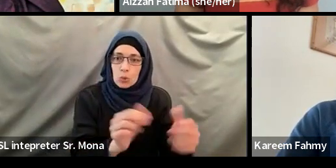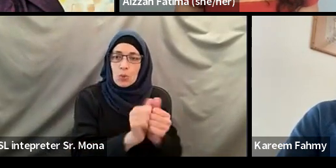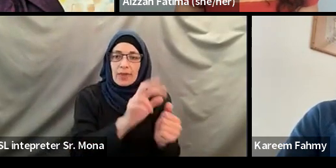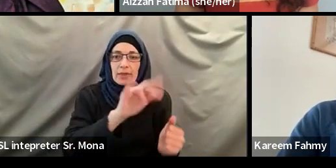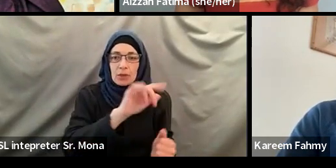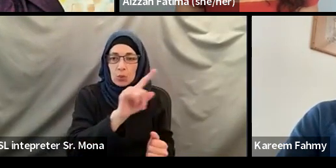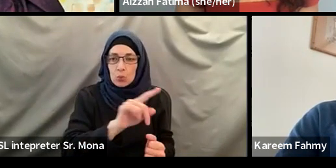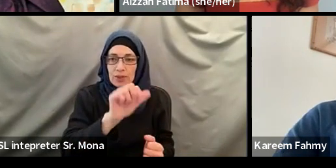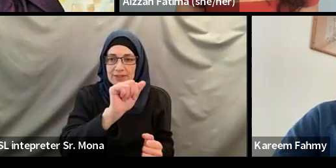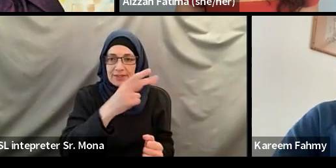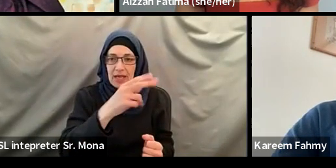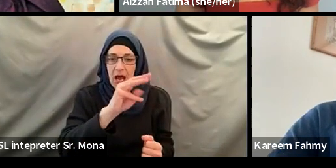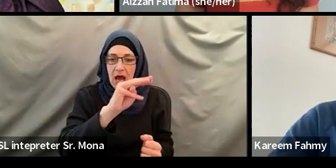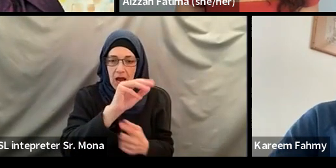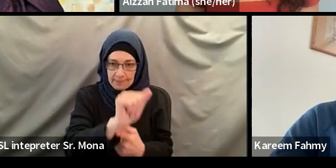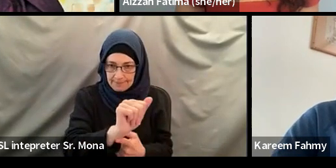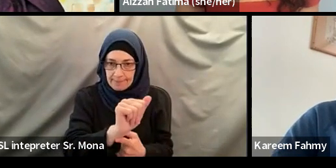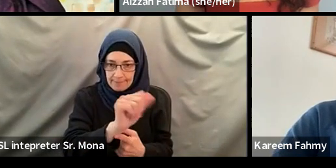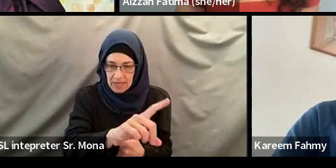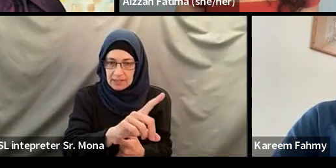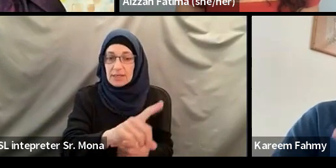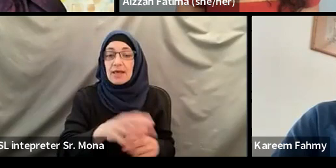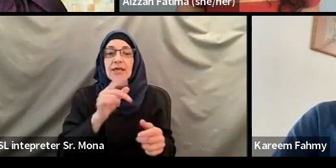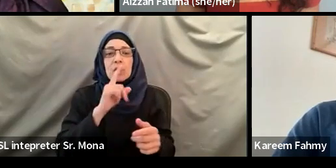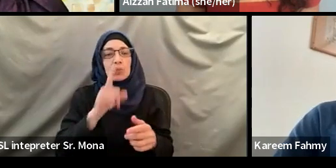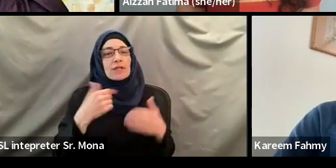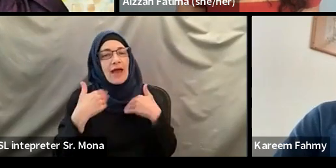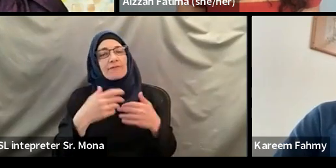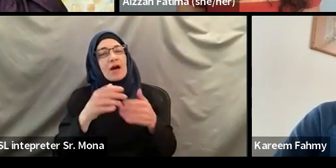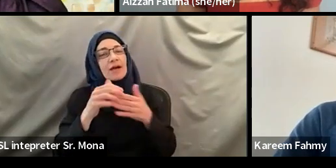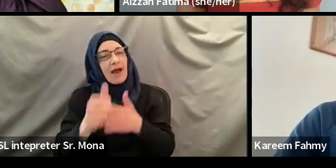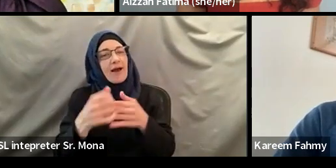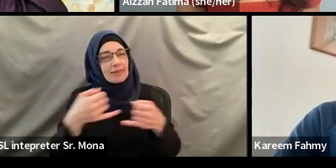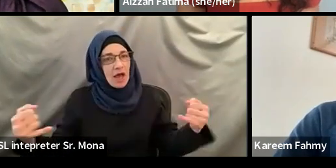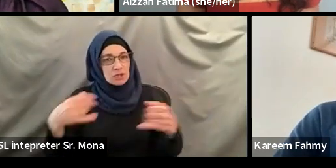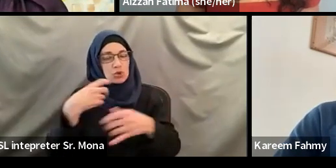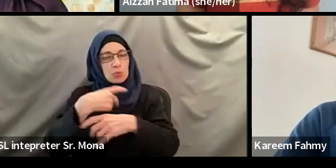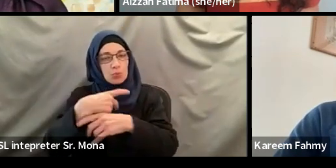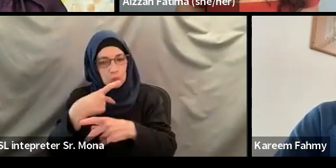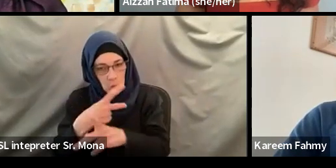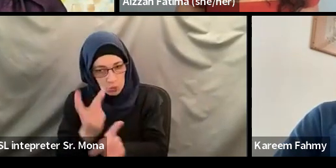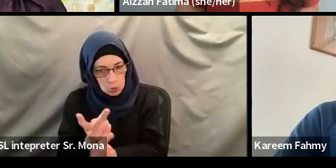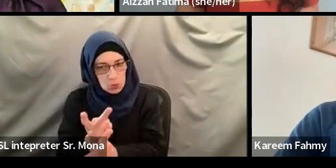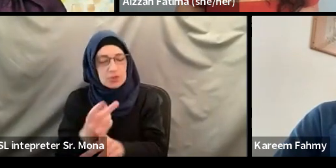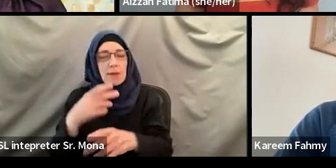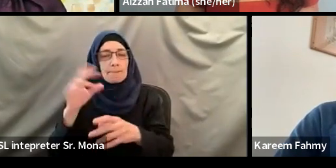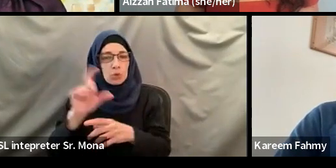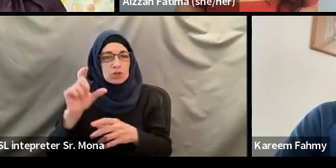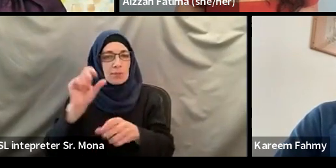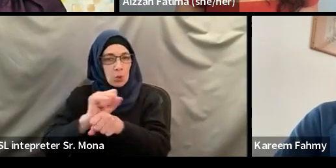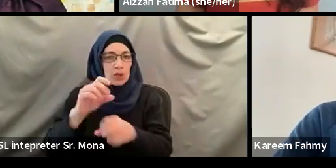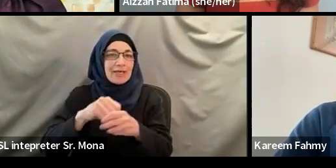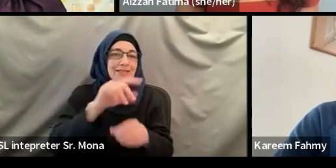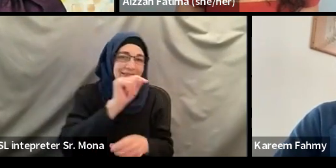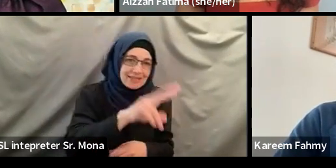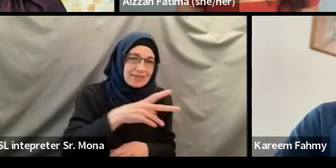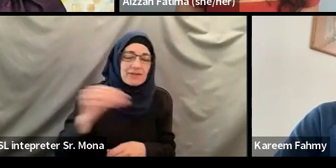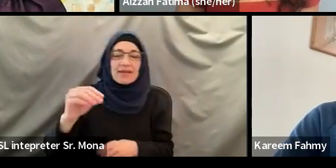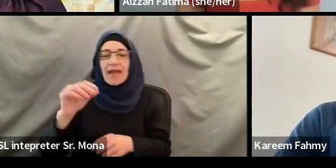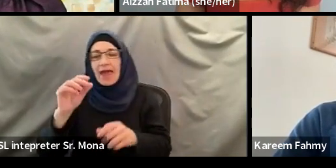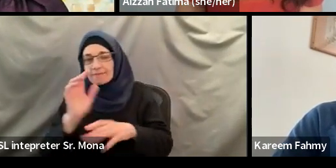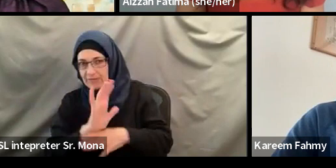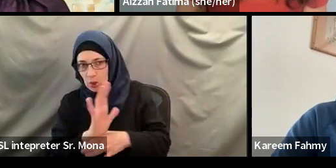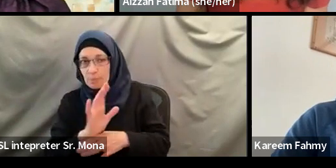gives guidelines for producing Muslim work in TV and film. So that is something that would have to be translated for theater, but it is a resource that